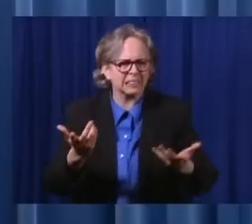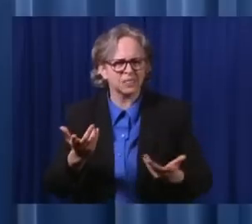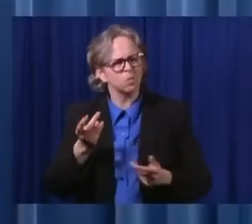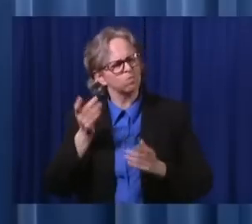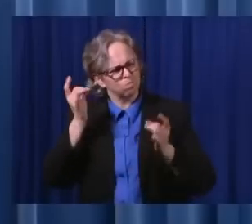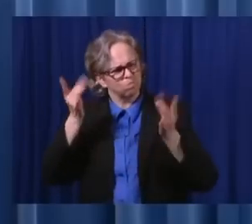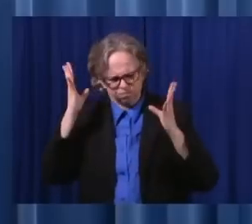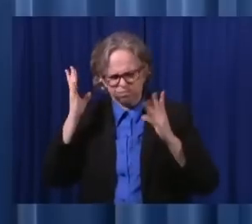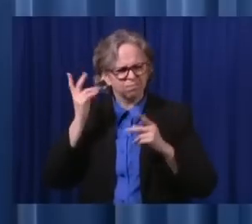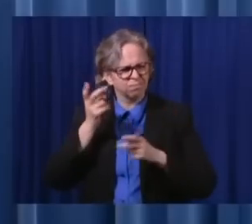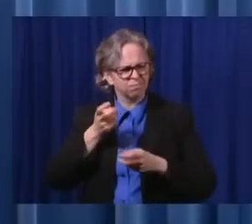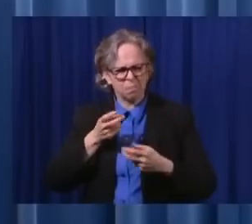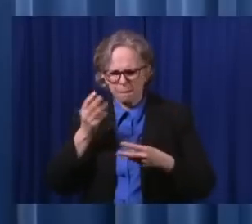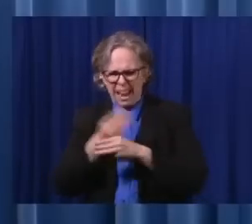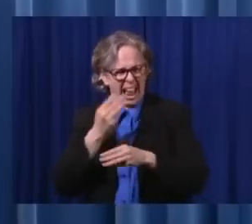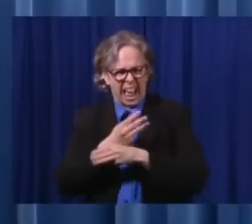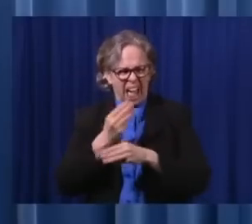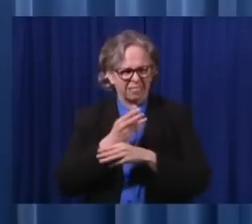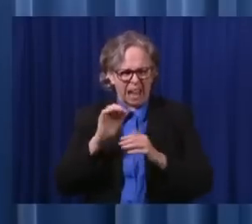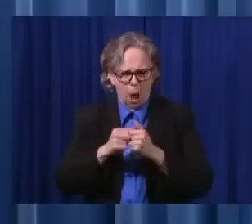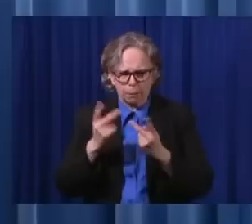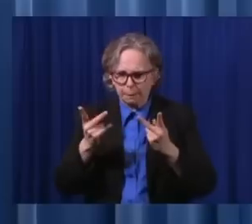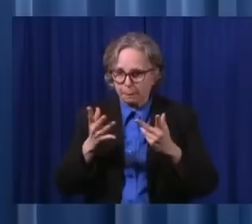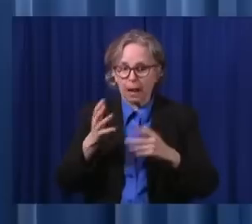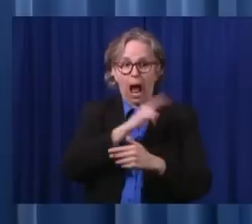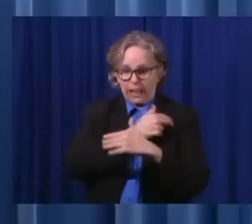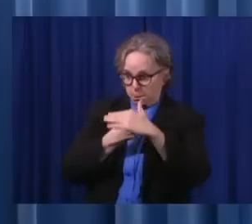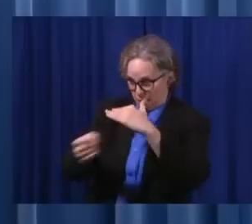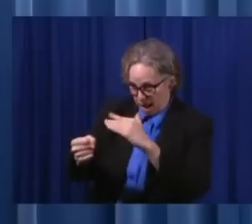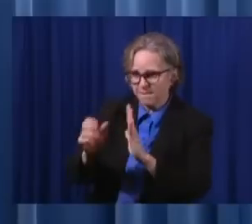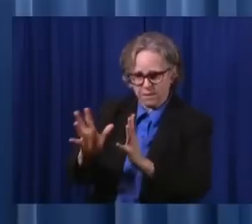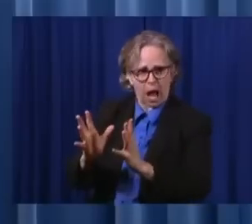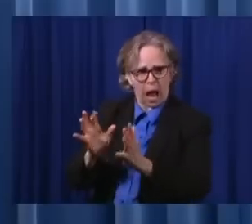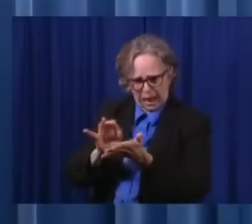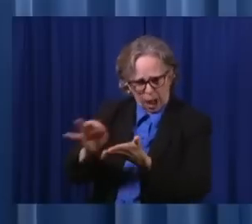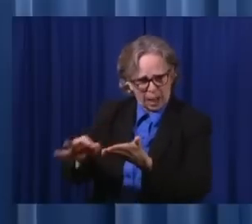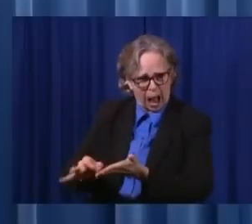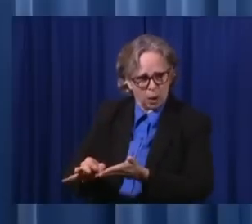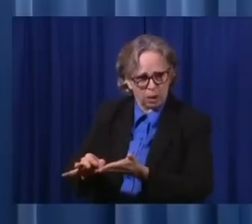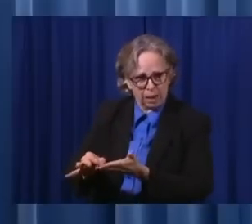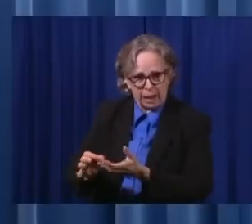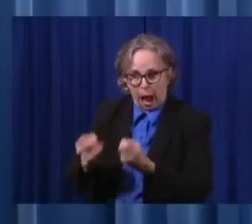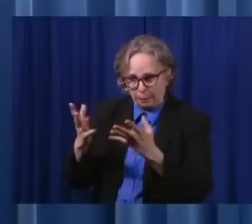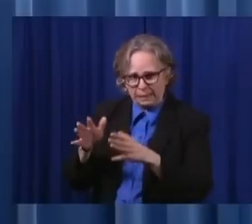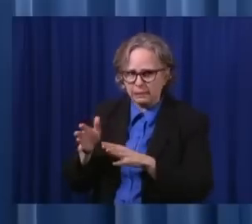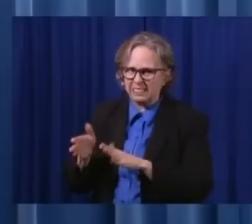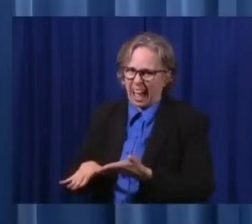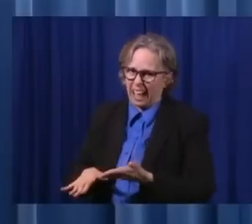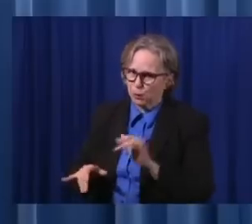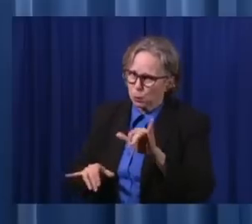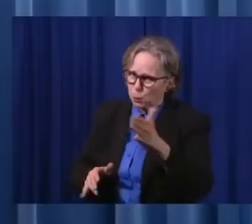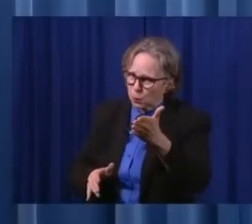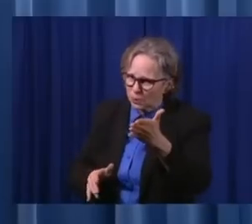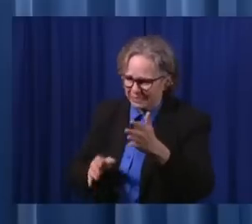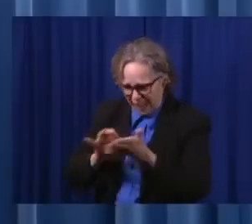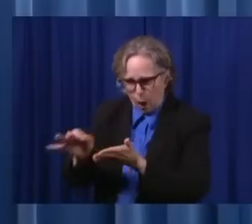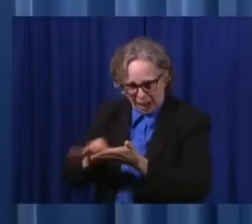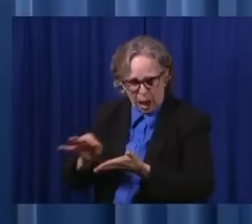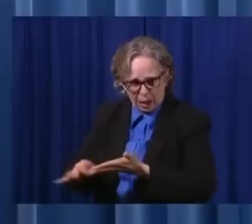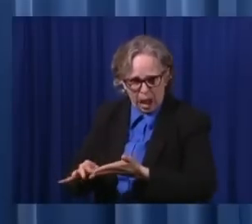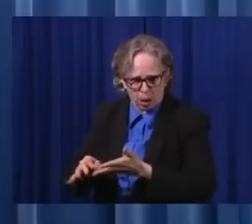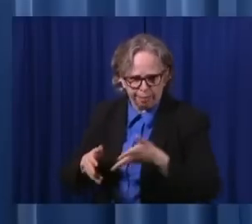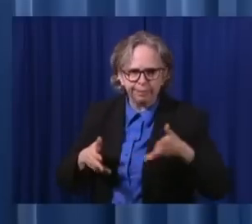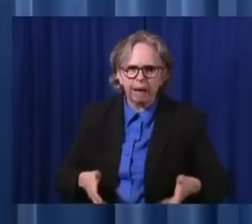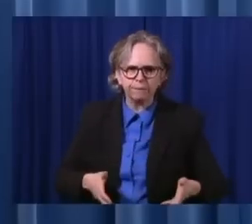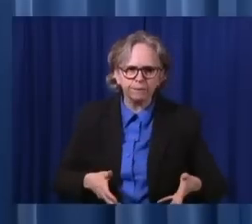hospital, number of people who died, take that away from it, and the number of people who are in there, take that away from it, and the rest of them